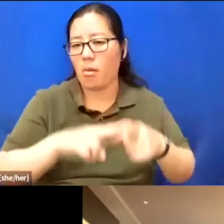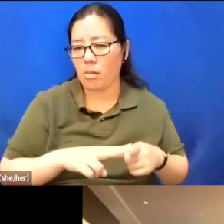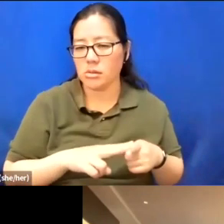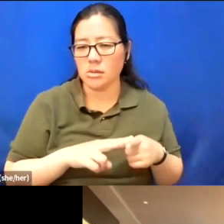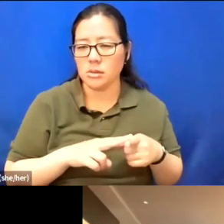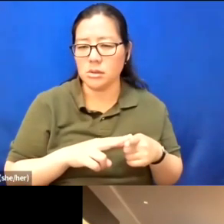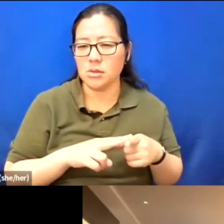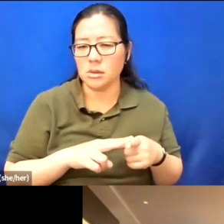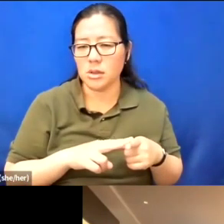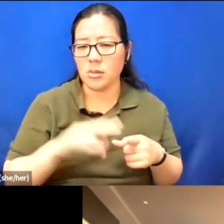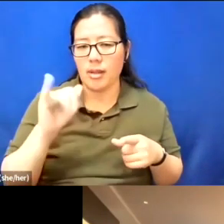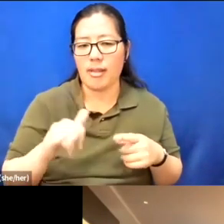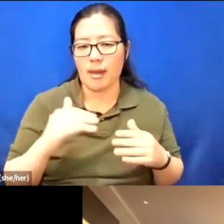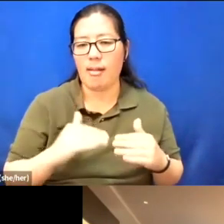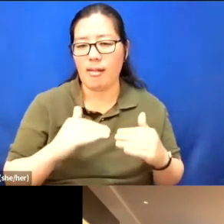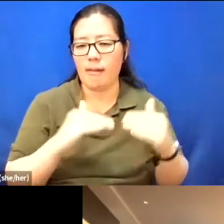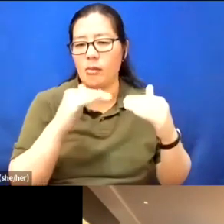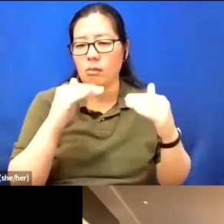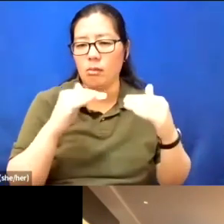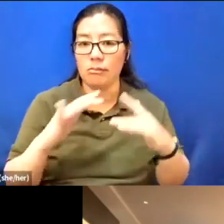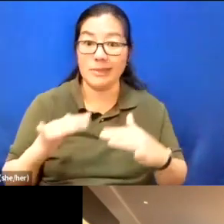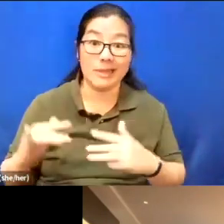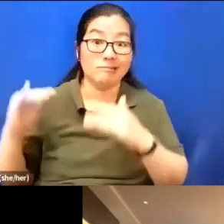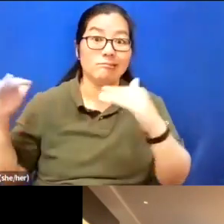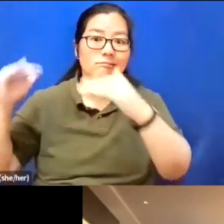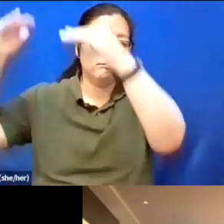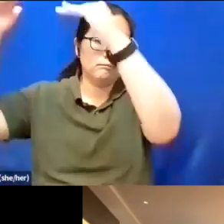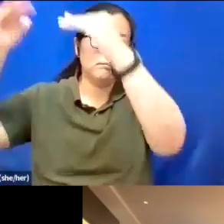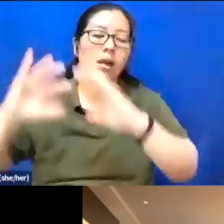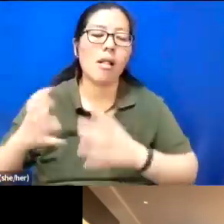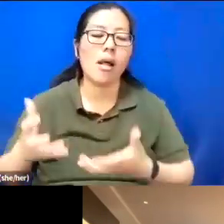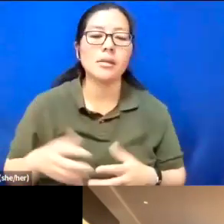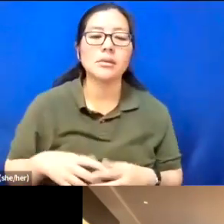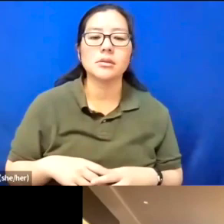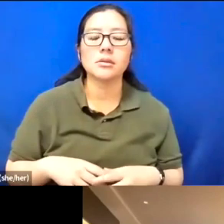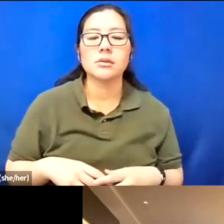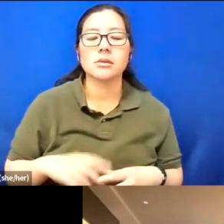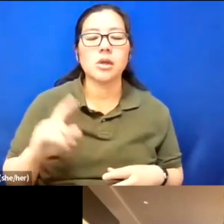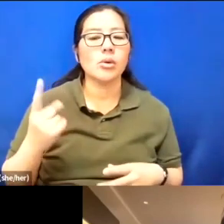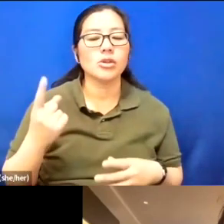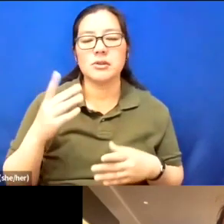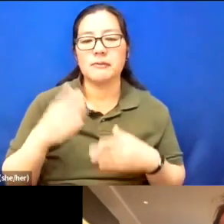that level of class then. I was just finishing up that, you know, thought,